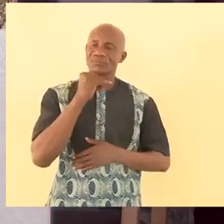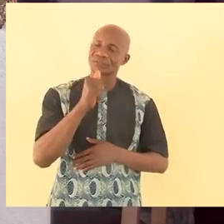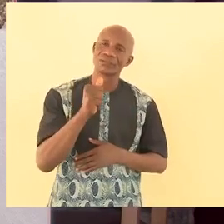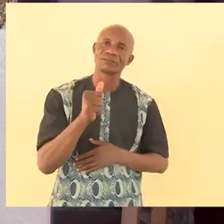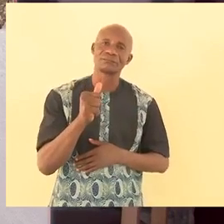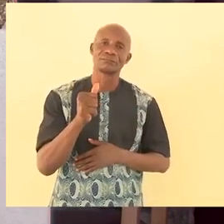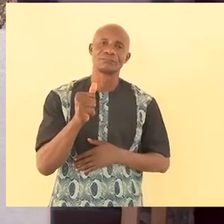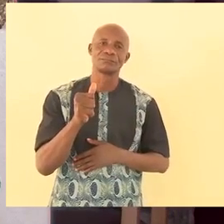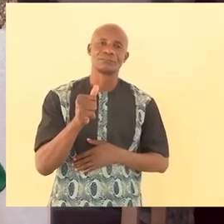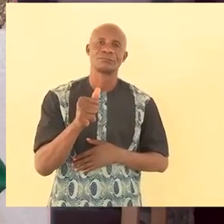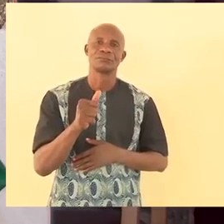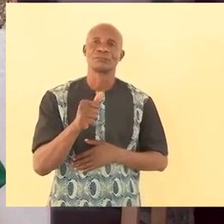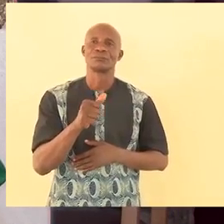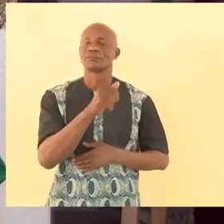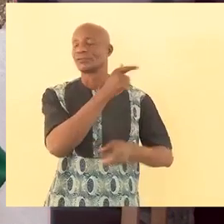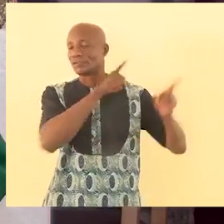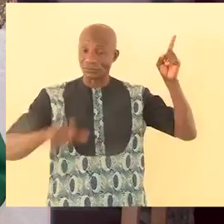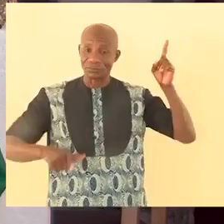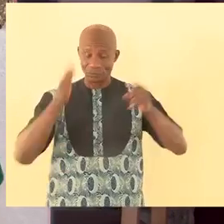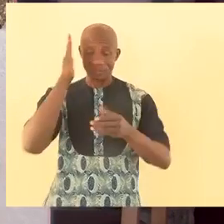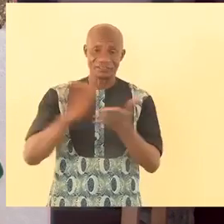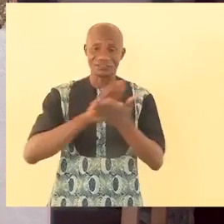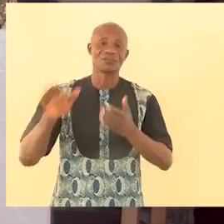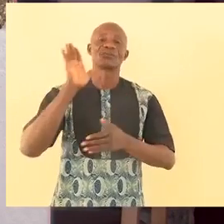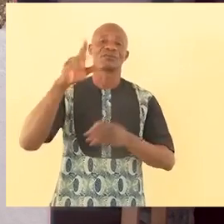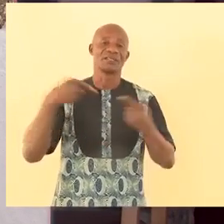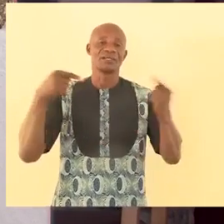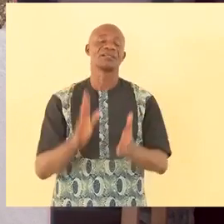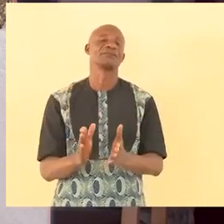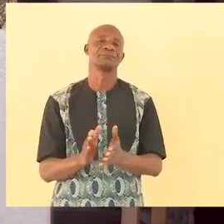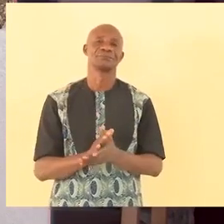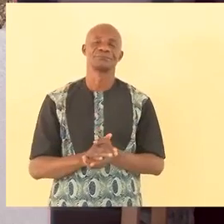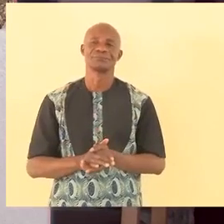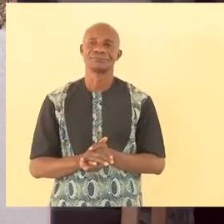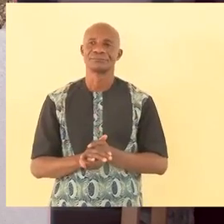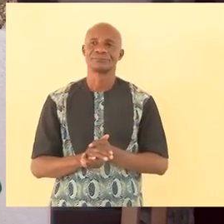It is not the Lord will destroy your enemies for you. Jesus says, blessed are you when you are persecuted.